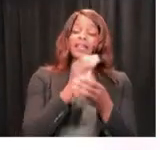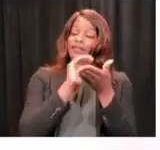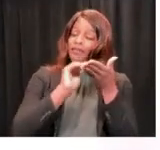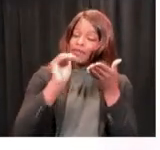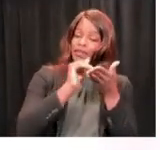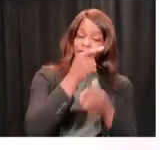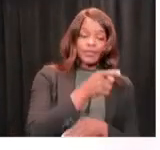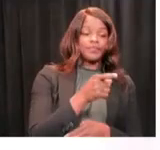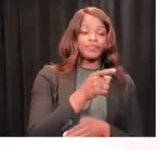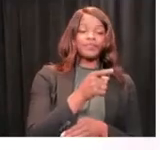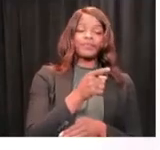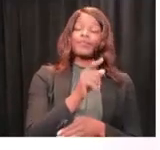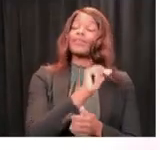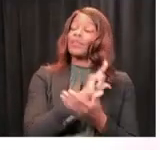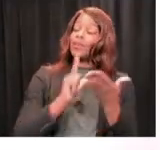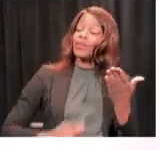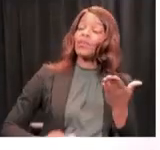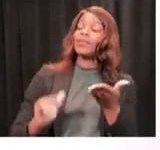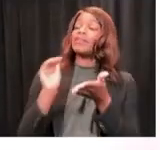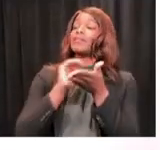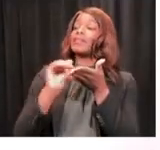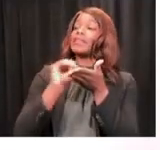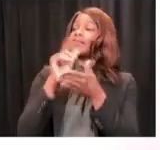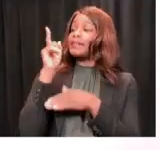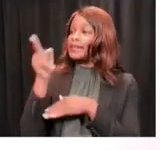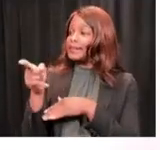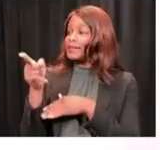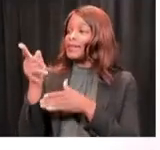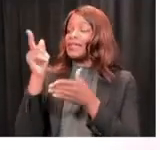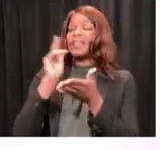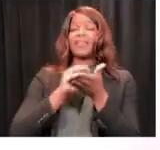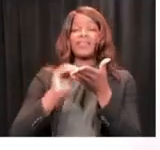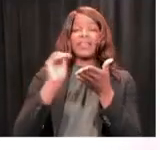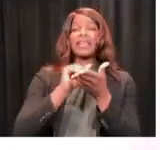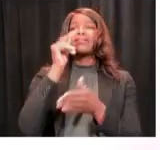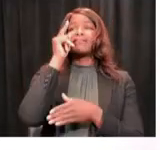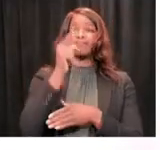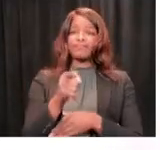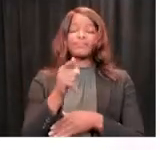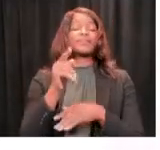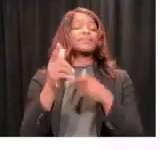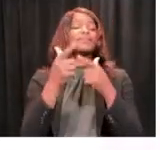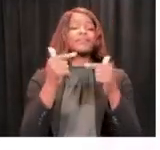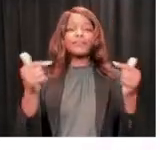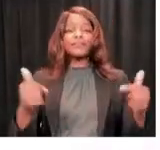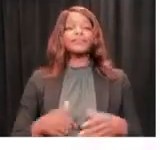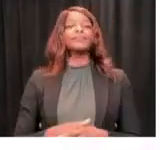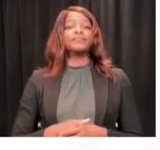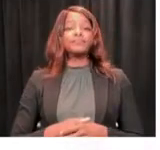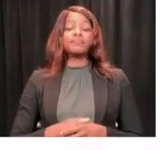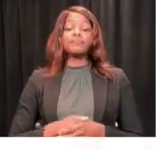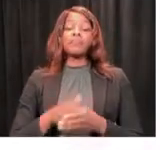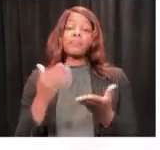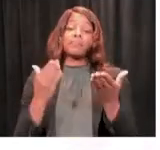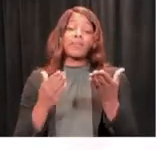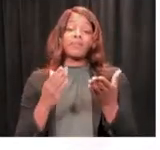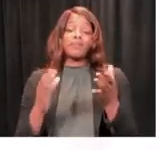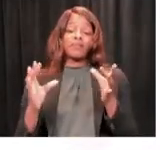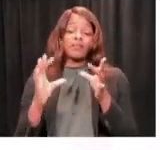her. Lord, I release them. Perhaps you're in a family right now where they mistreat